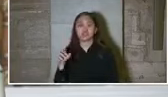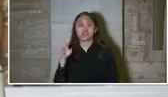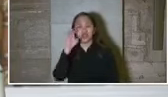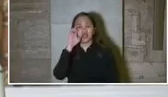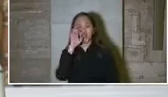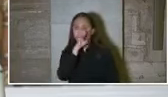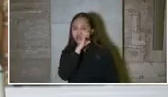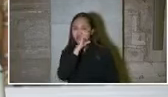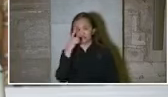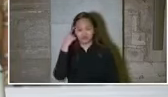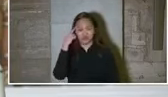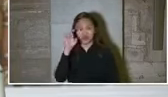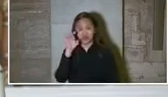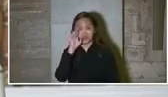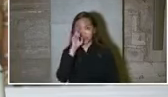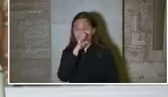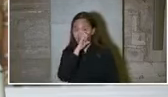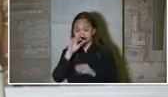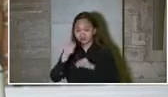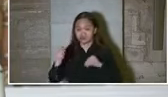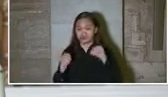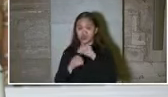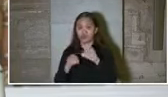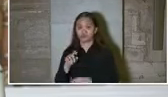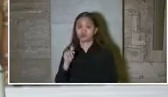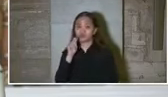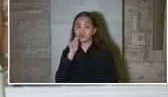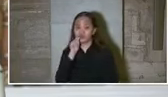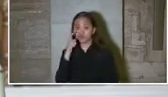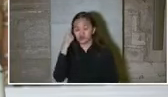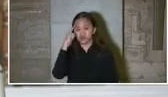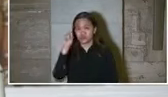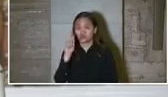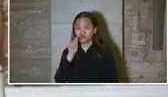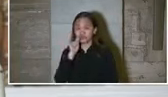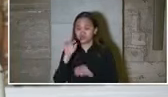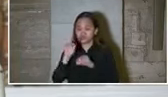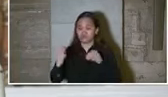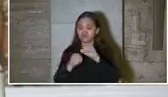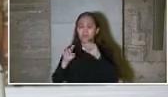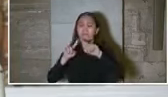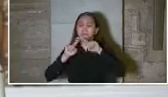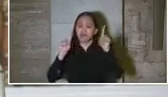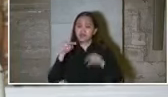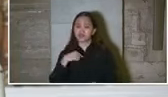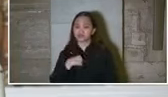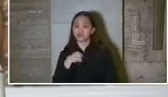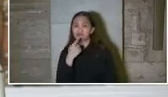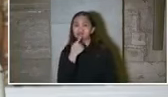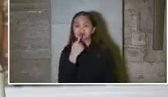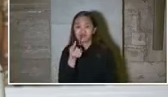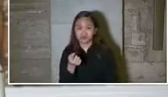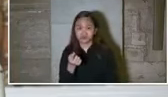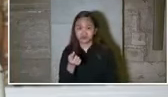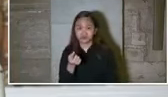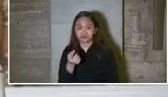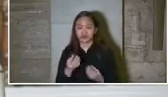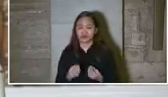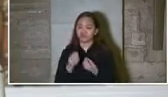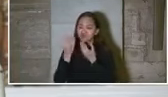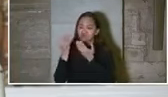an eye and a tooth for a tooth. But I say to you, offer